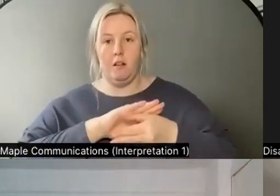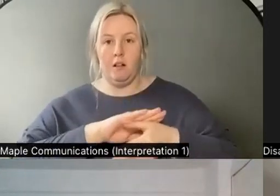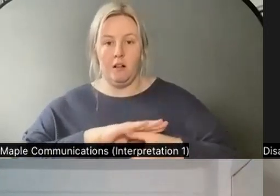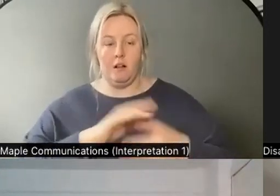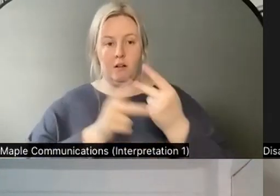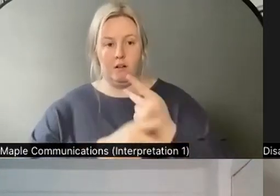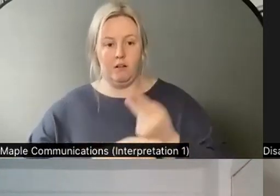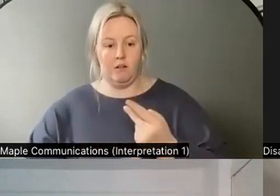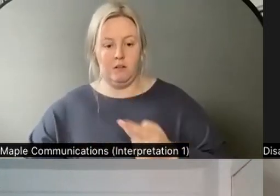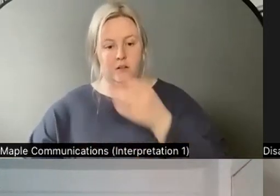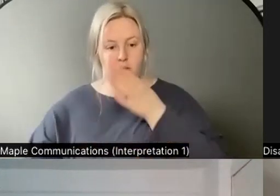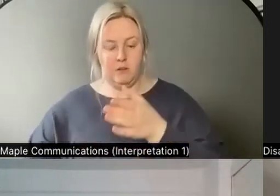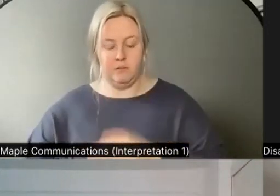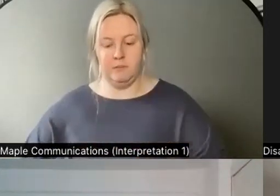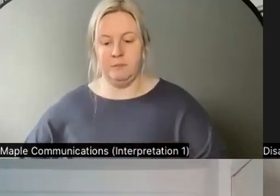And